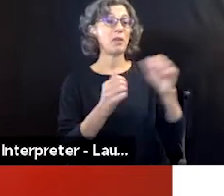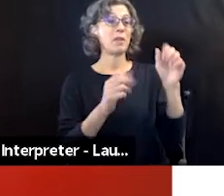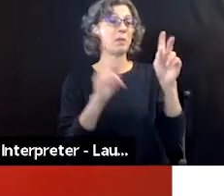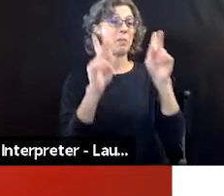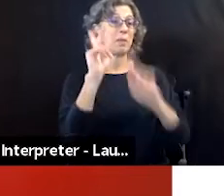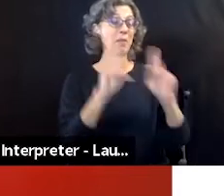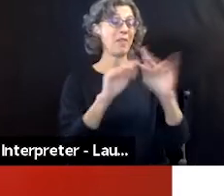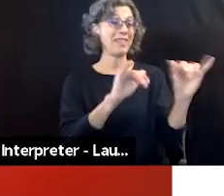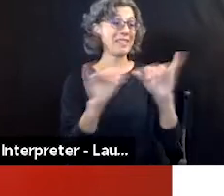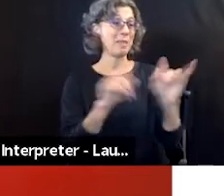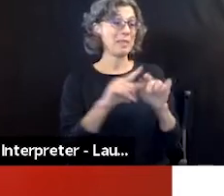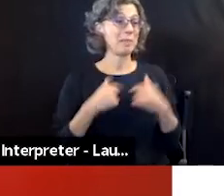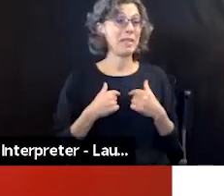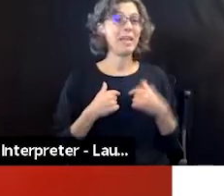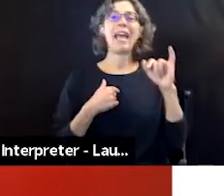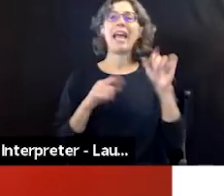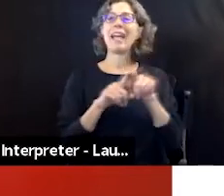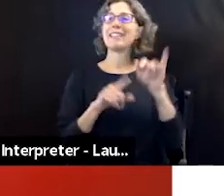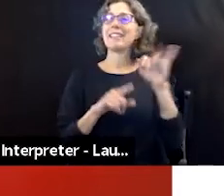my interests follow my disability.